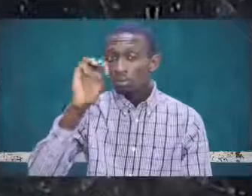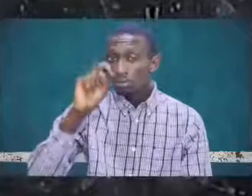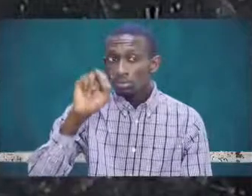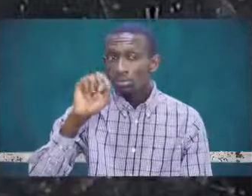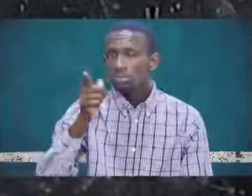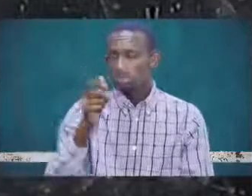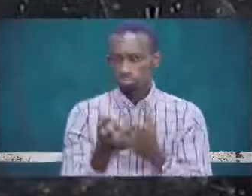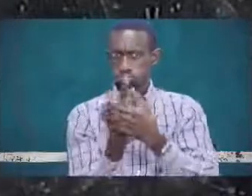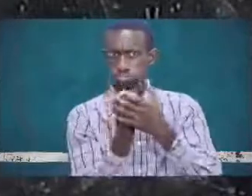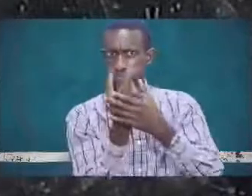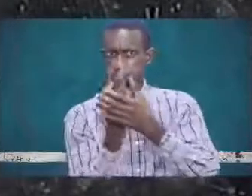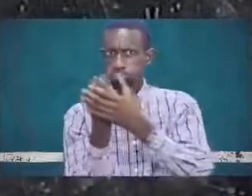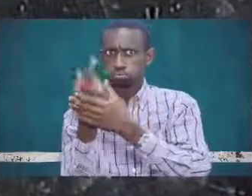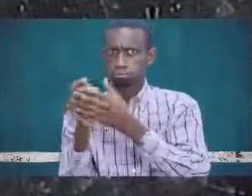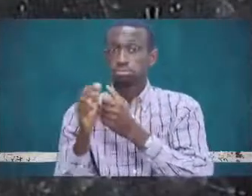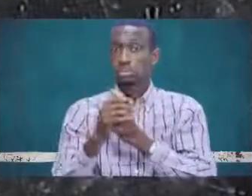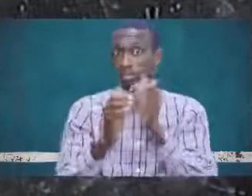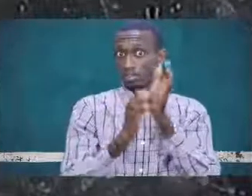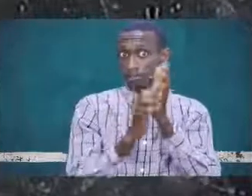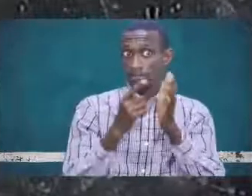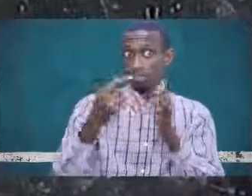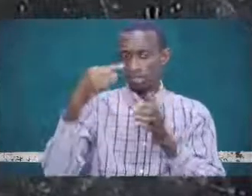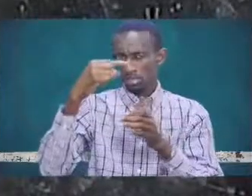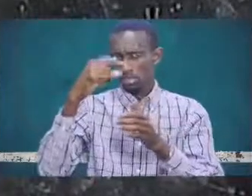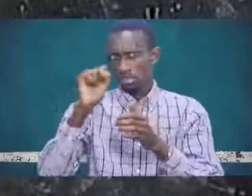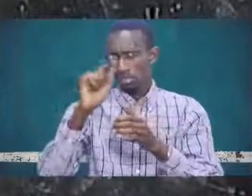of gastric juice.